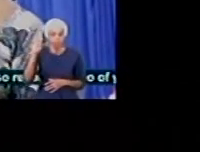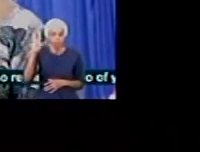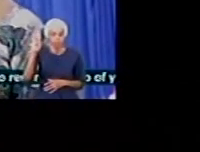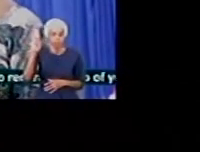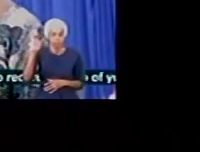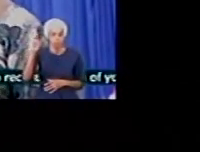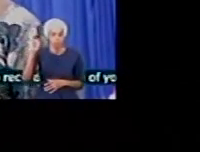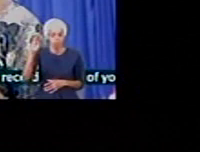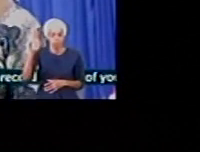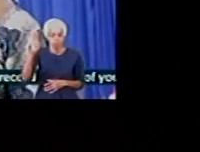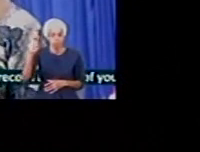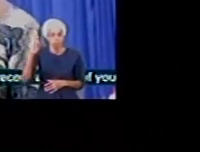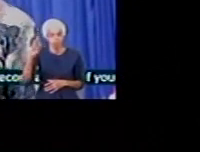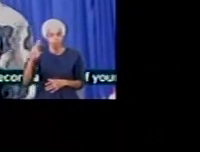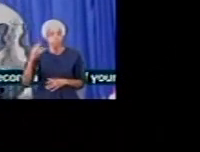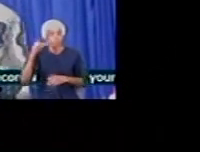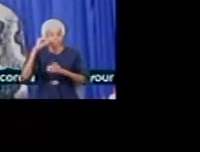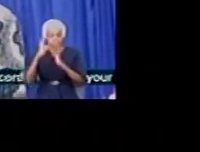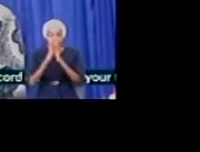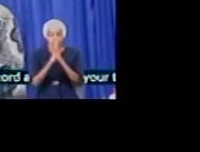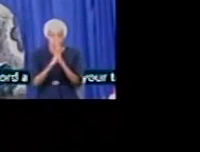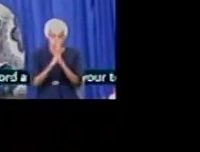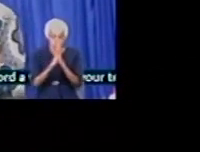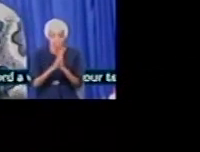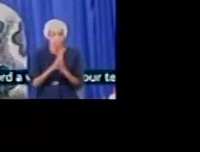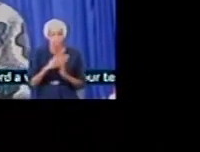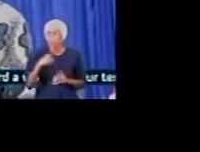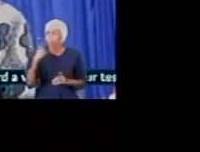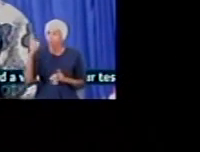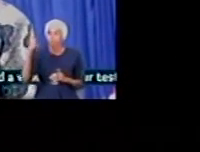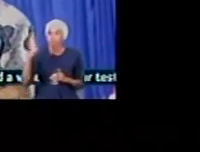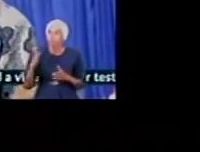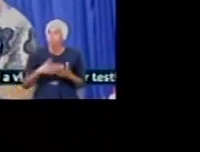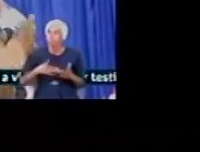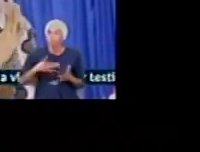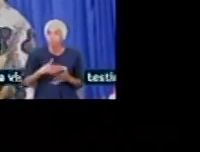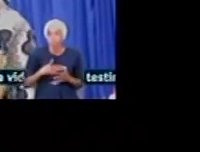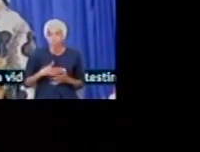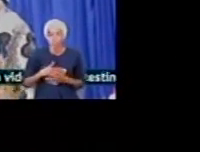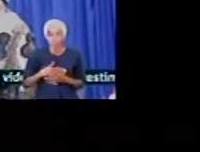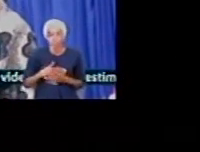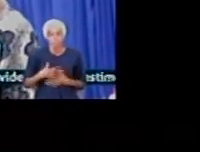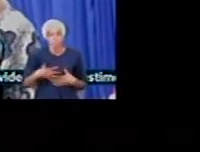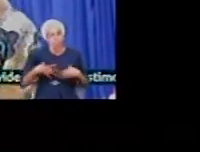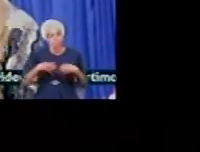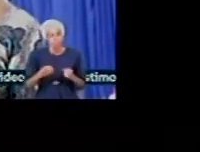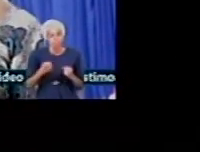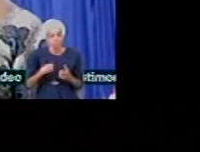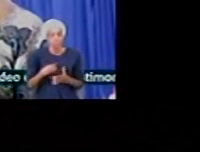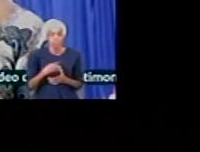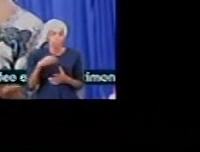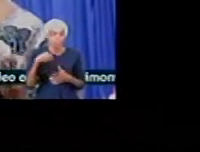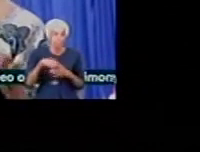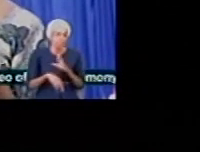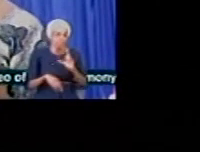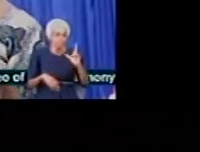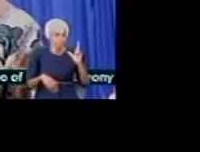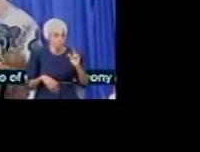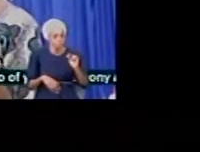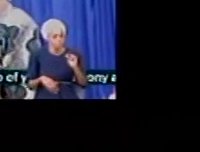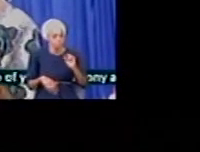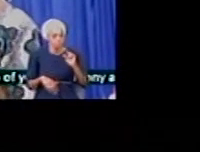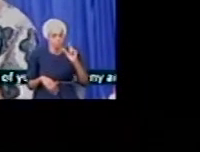could do the surgery. After the surgery, I had issues, like I couldn't eat. I had post-surgery trauma,